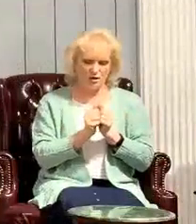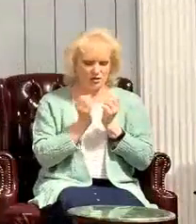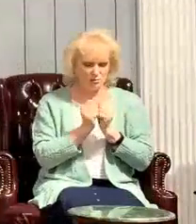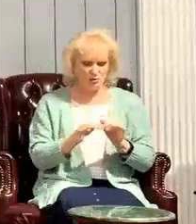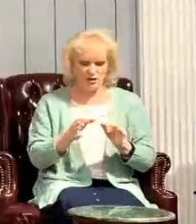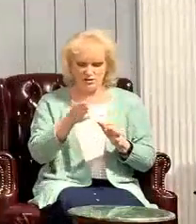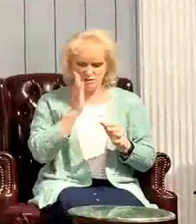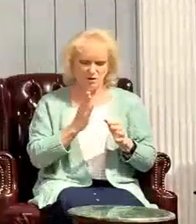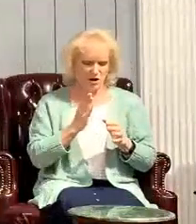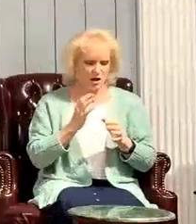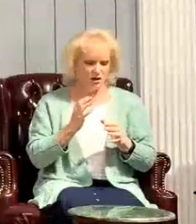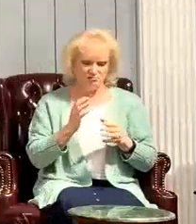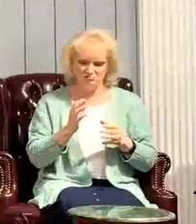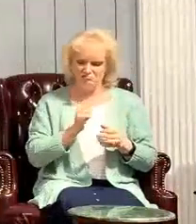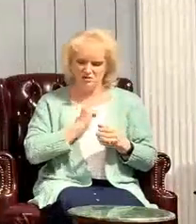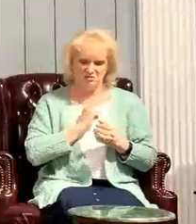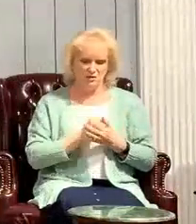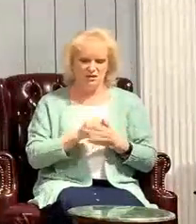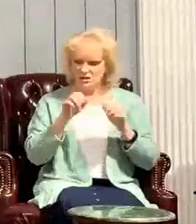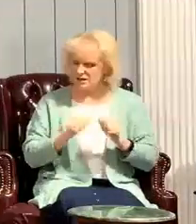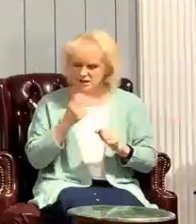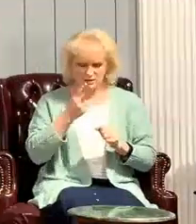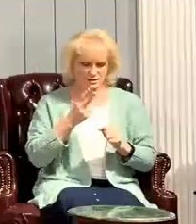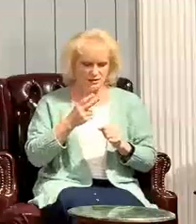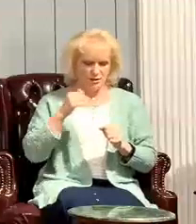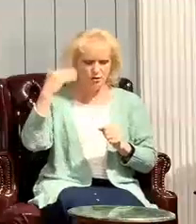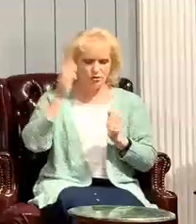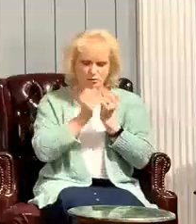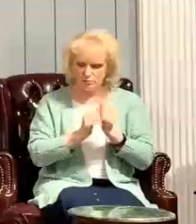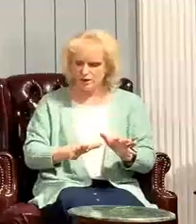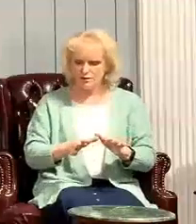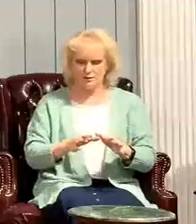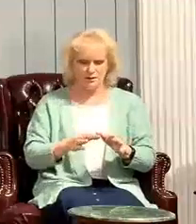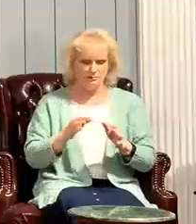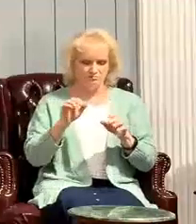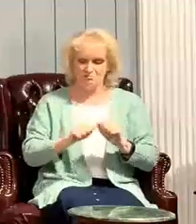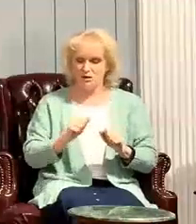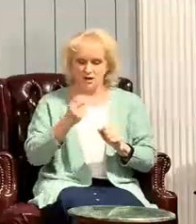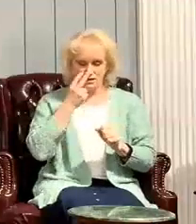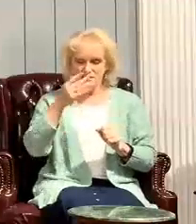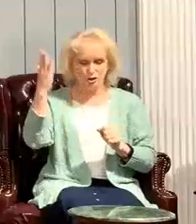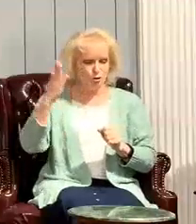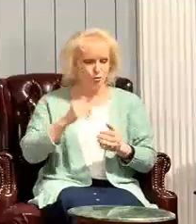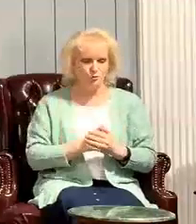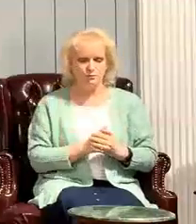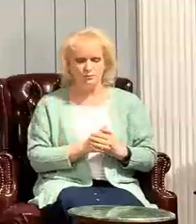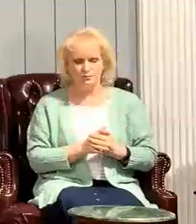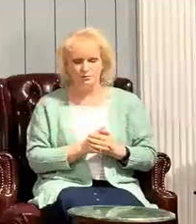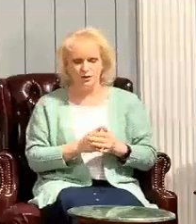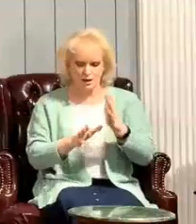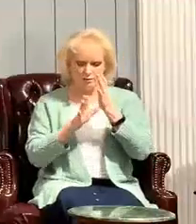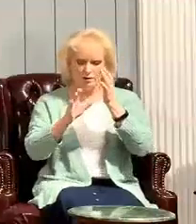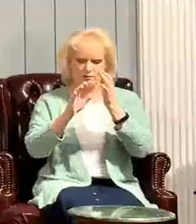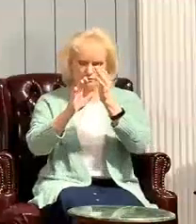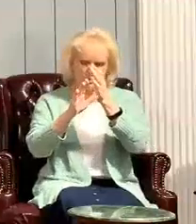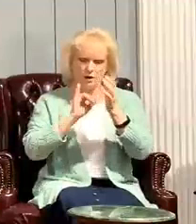you in their life, cannot see your blessings in their life. So, Heavenly Father, I want to ask you today that you